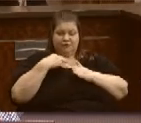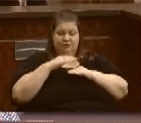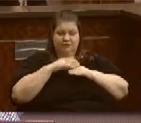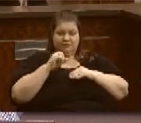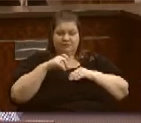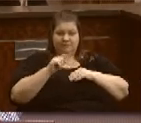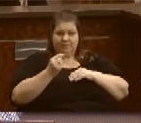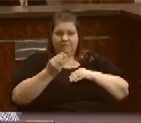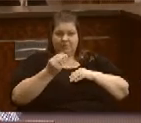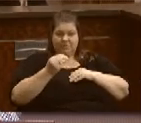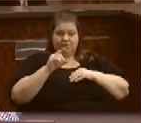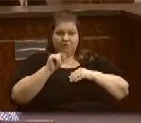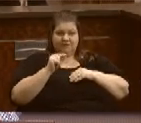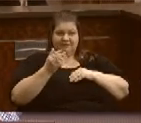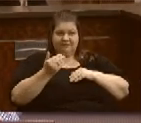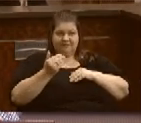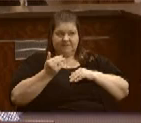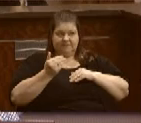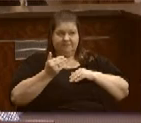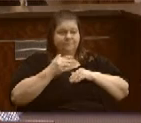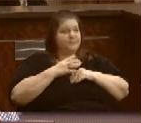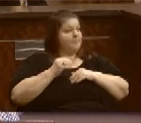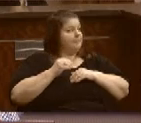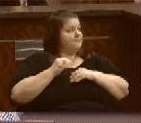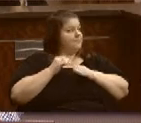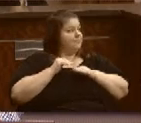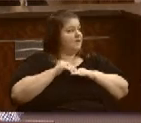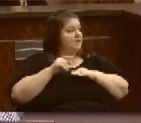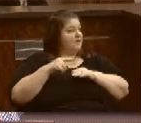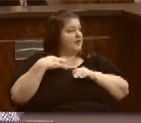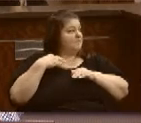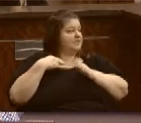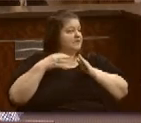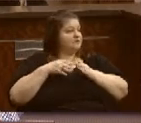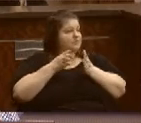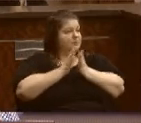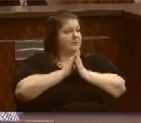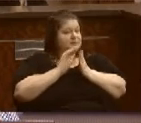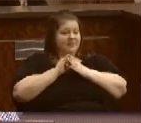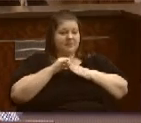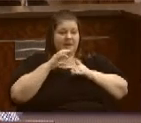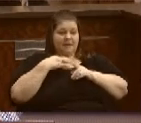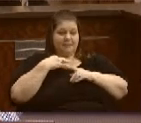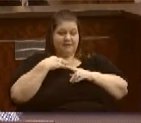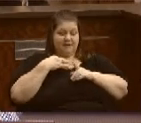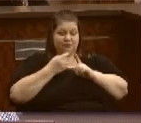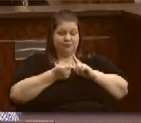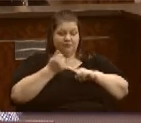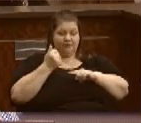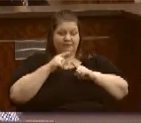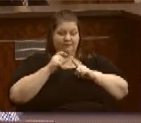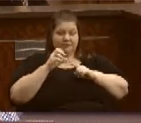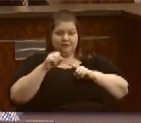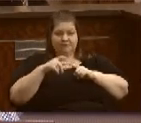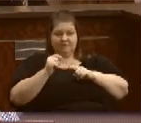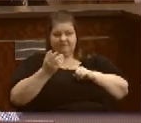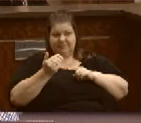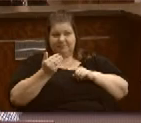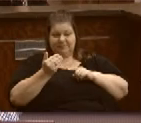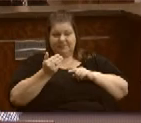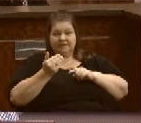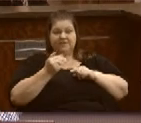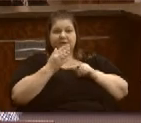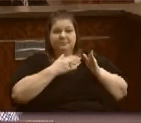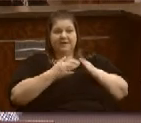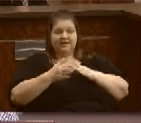September 14, 2015. At the applicant's request, the application was removed from the September 15, 2015